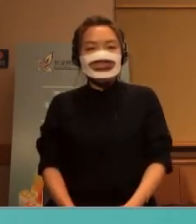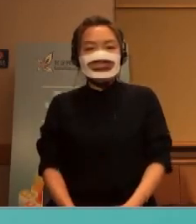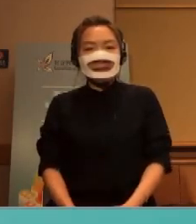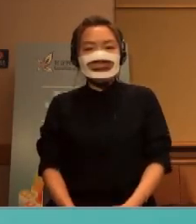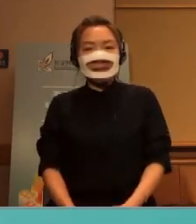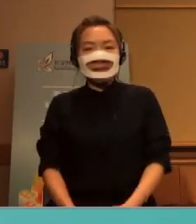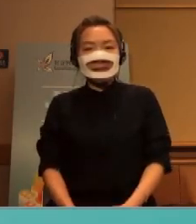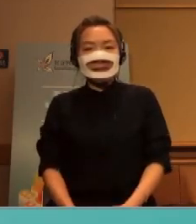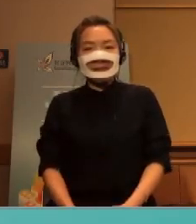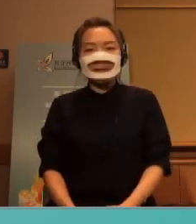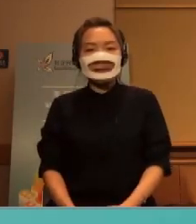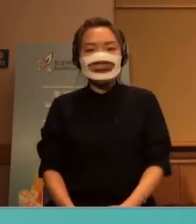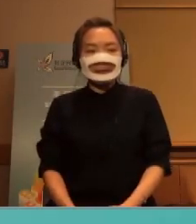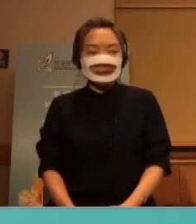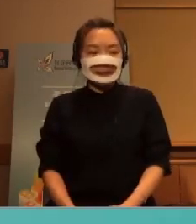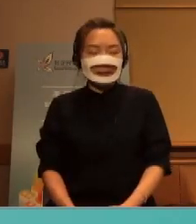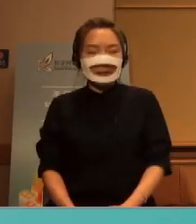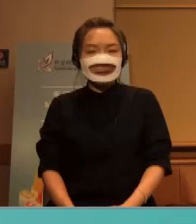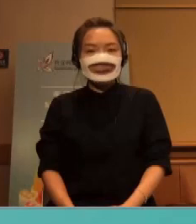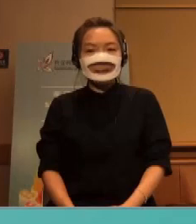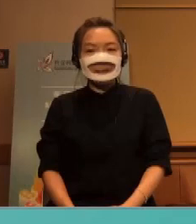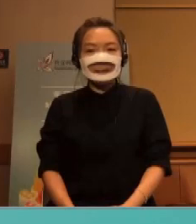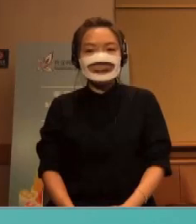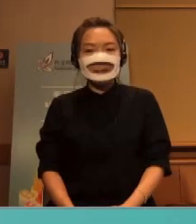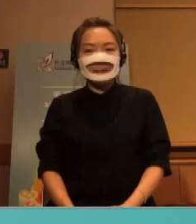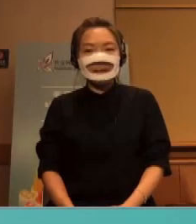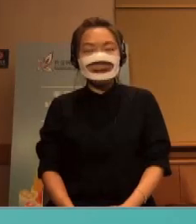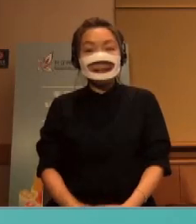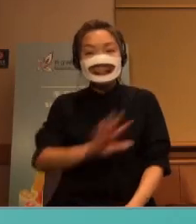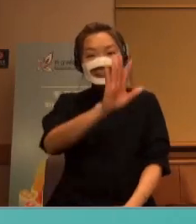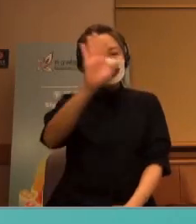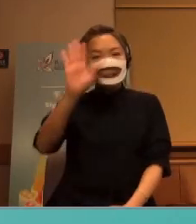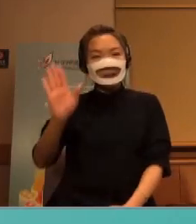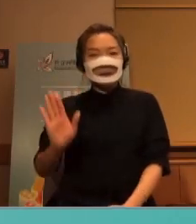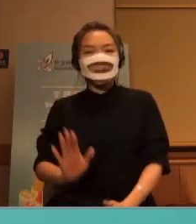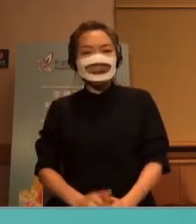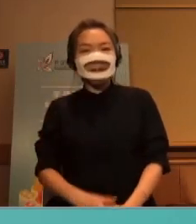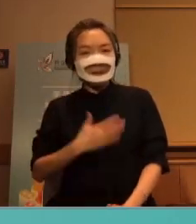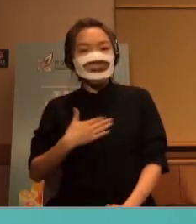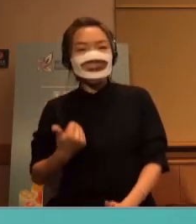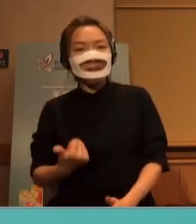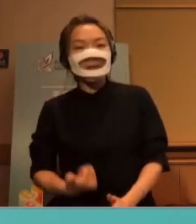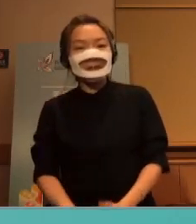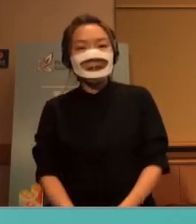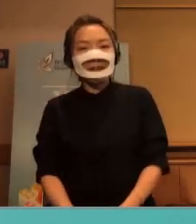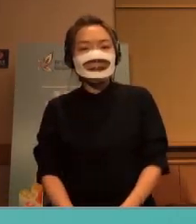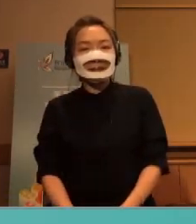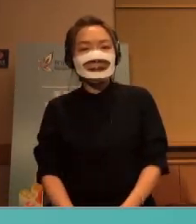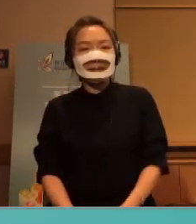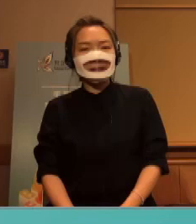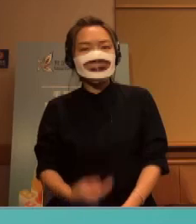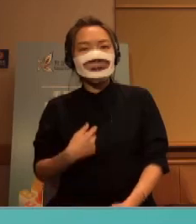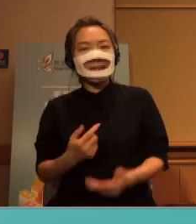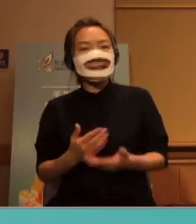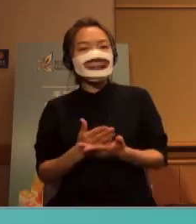Okay. Hi, everyone. Okay, let me try this first. Okay.